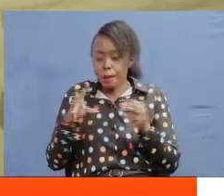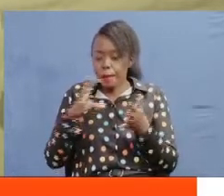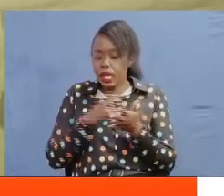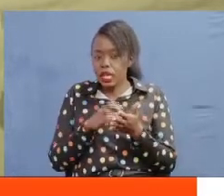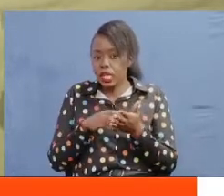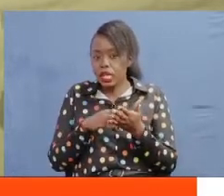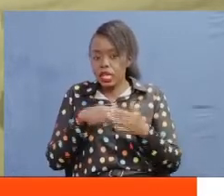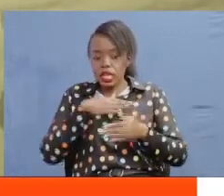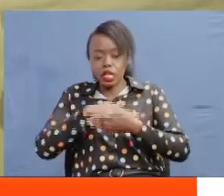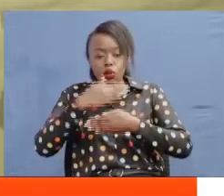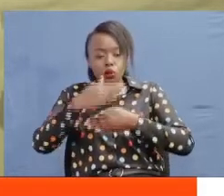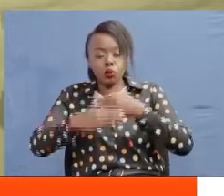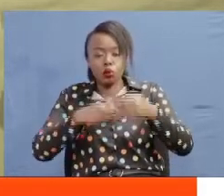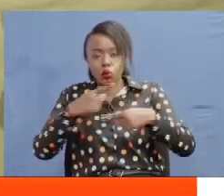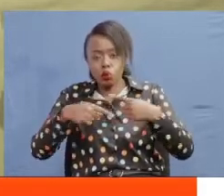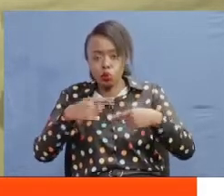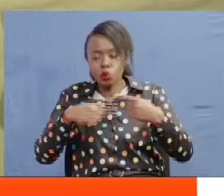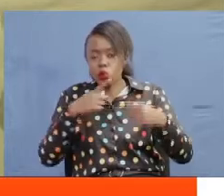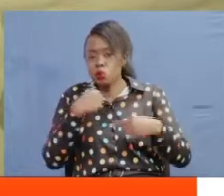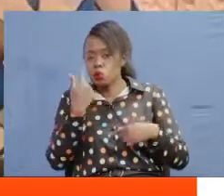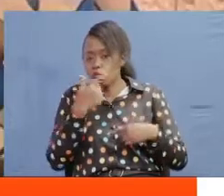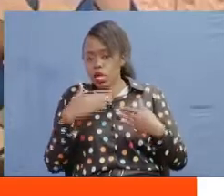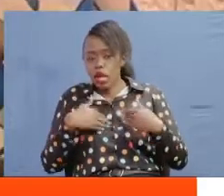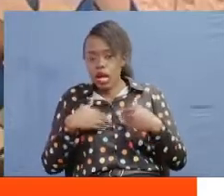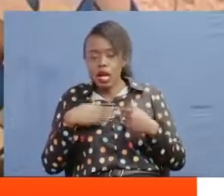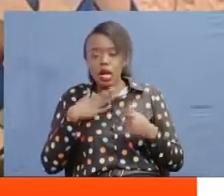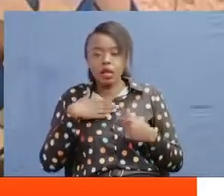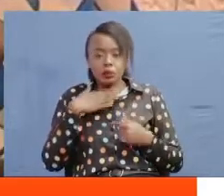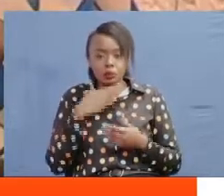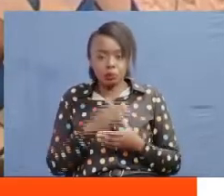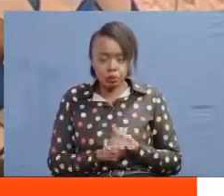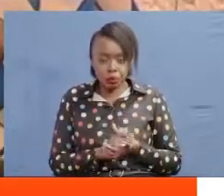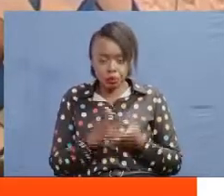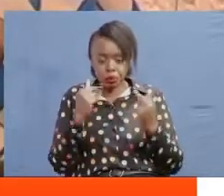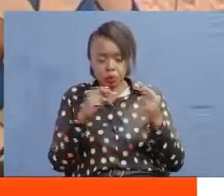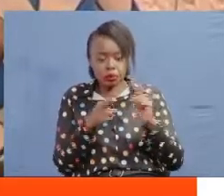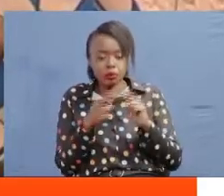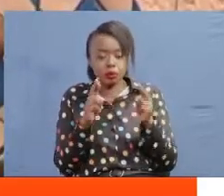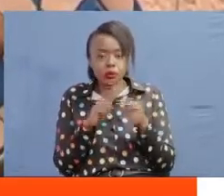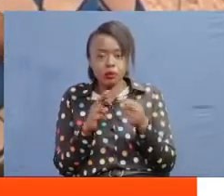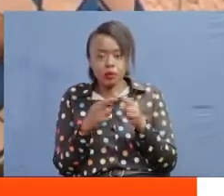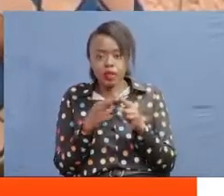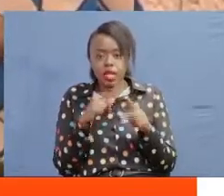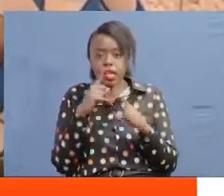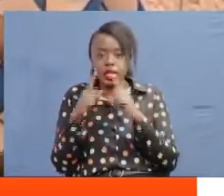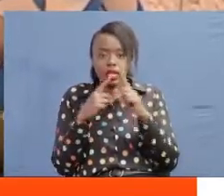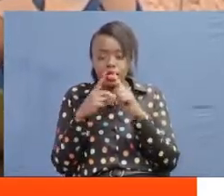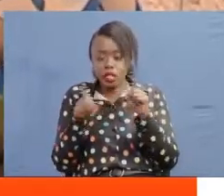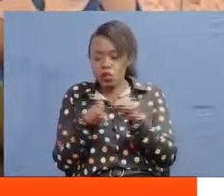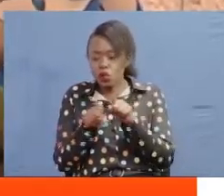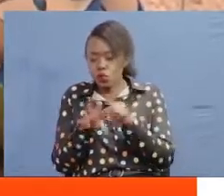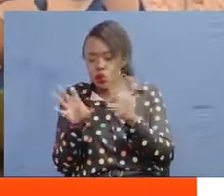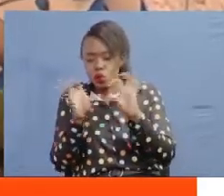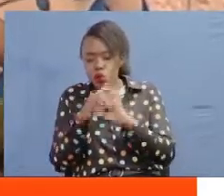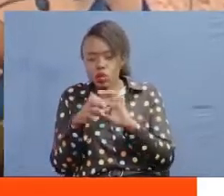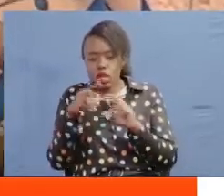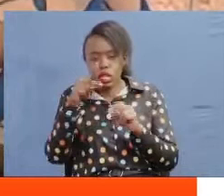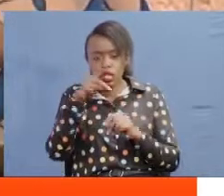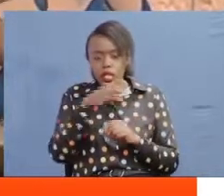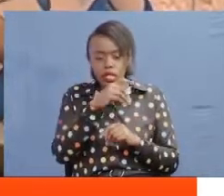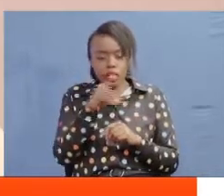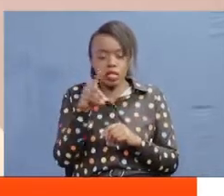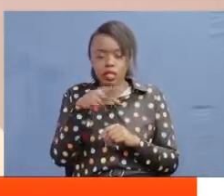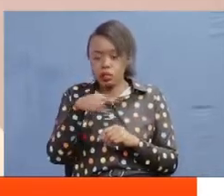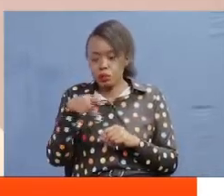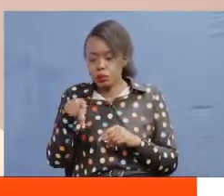mbele, haki ipatikane kwa yule aliyeuliwa. The religious stakeholders also agreed with the DPP if